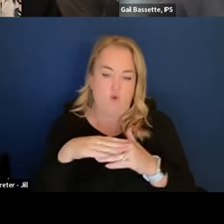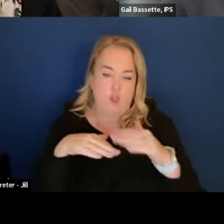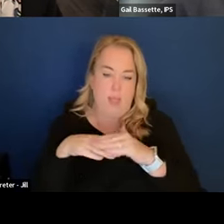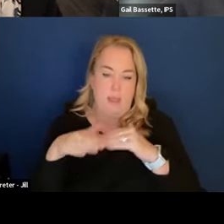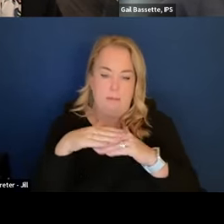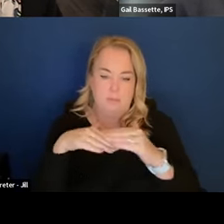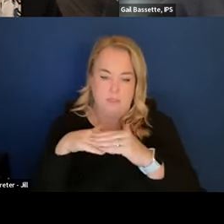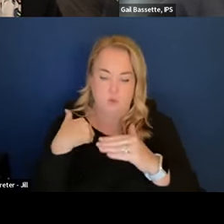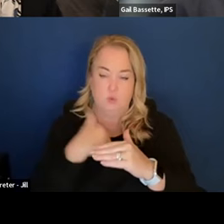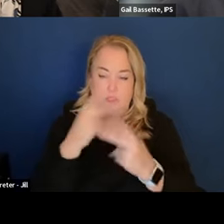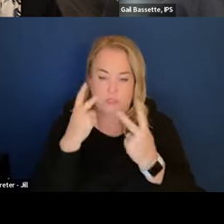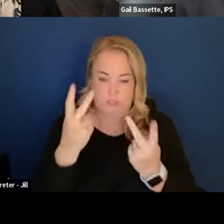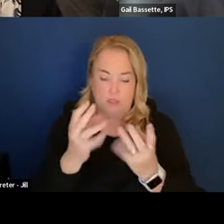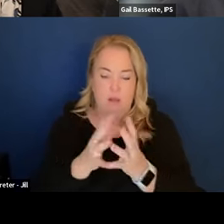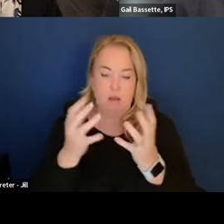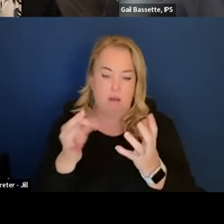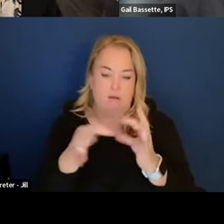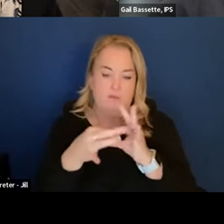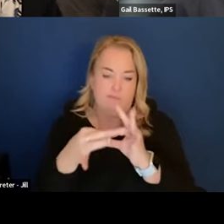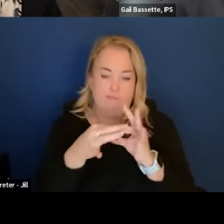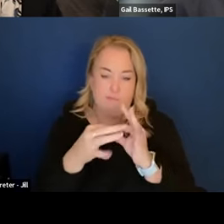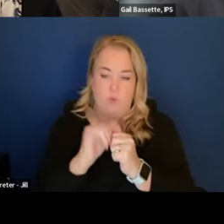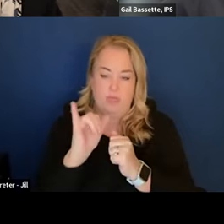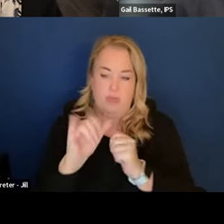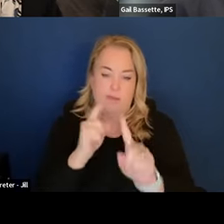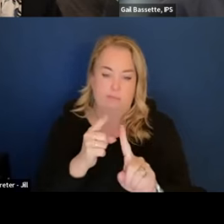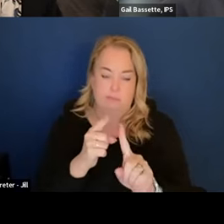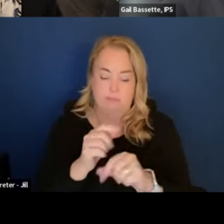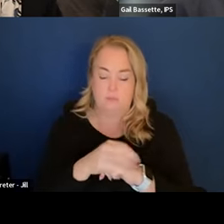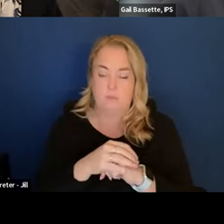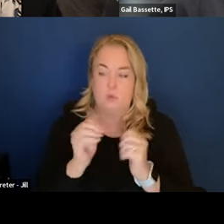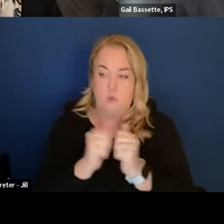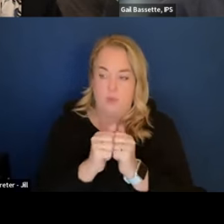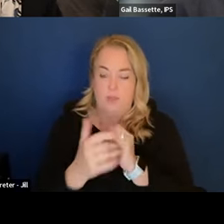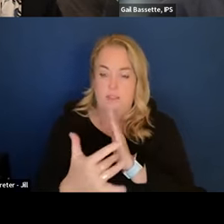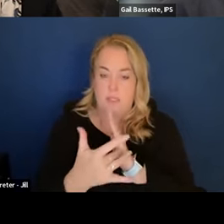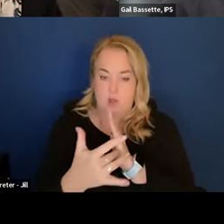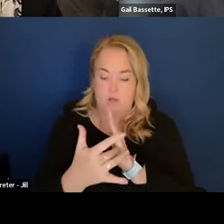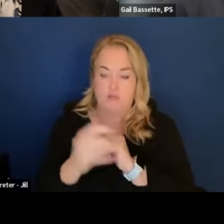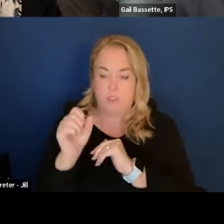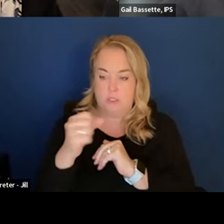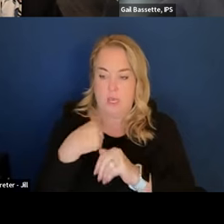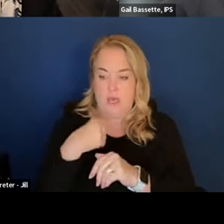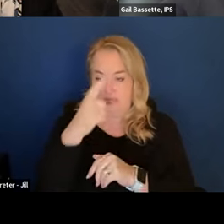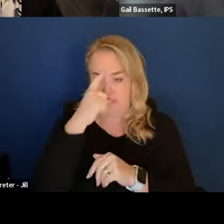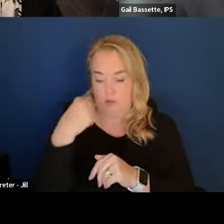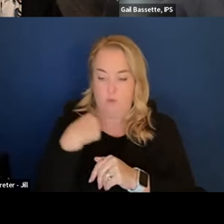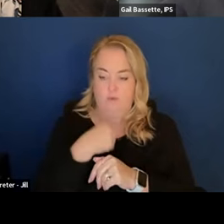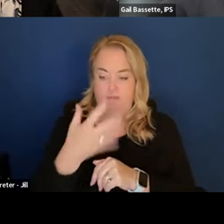think a lot of tie-ins to that topic with the technology space. I think, especially as we know